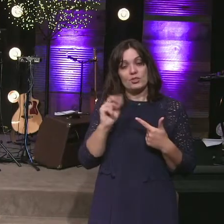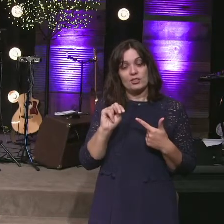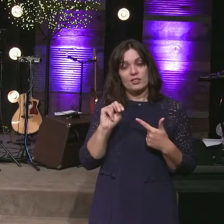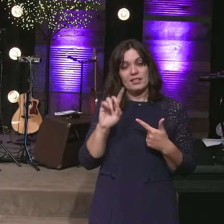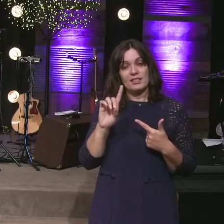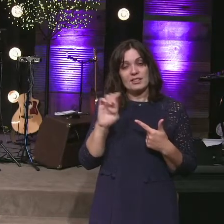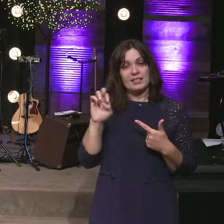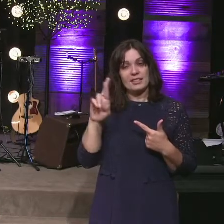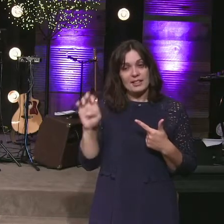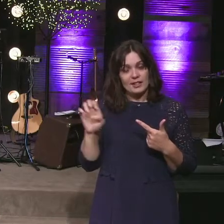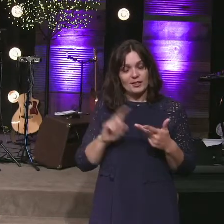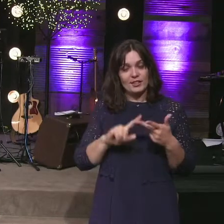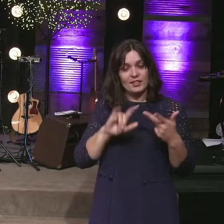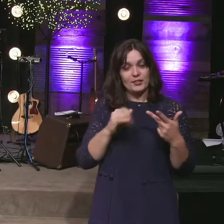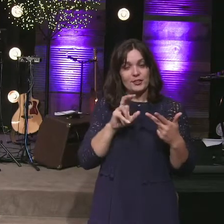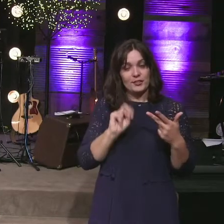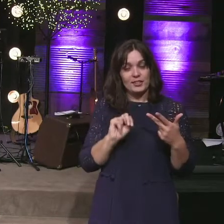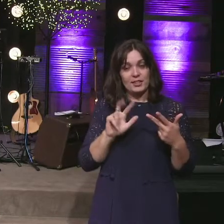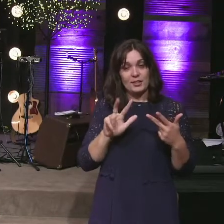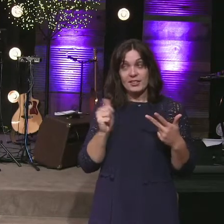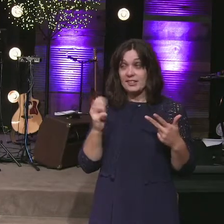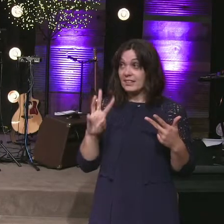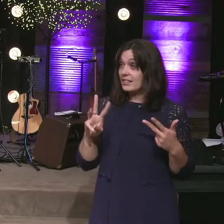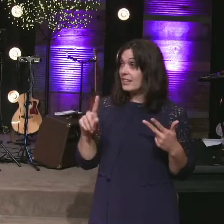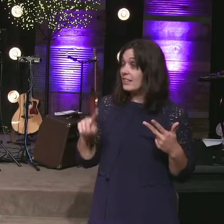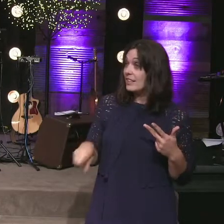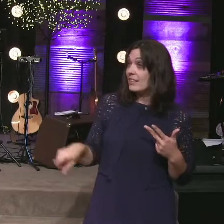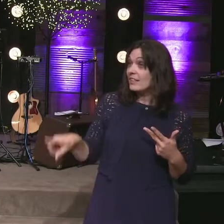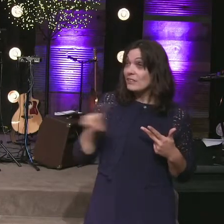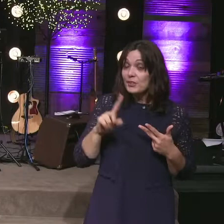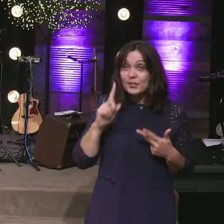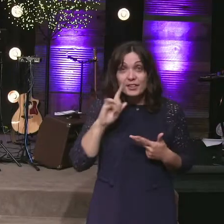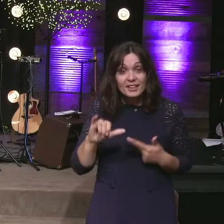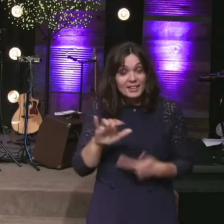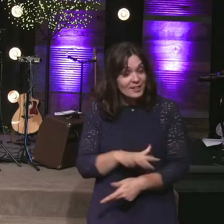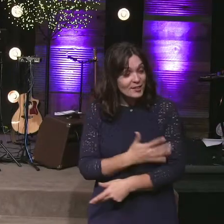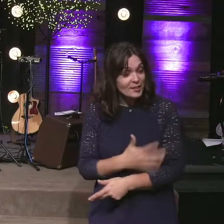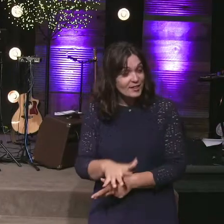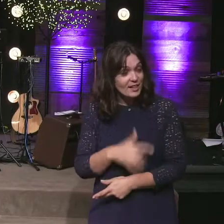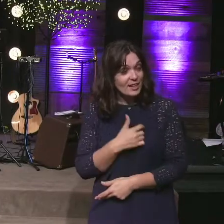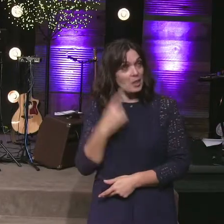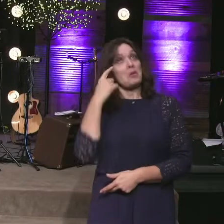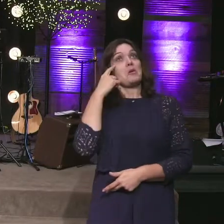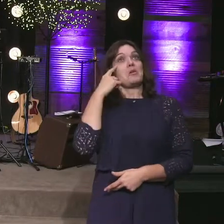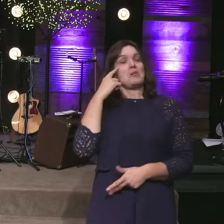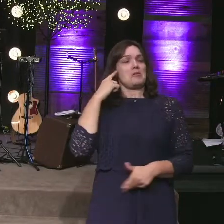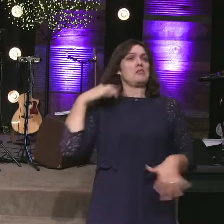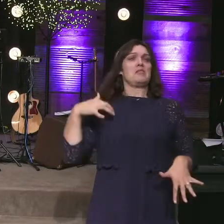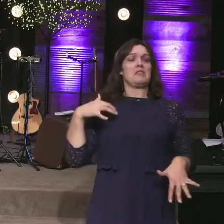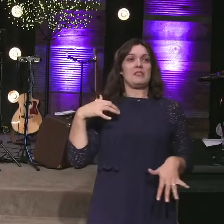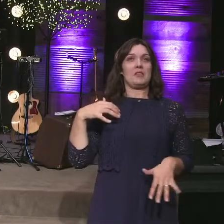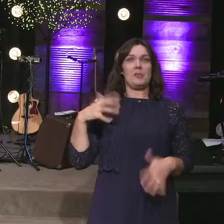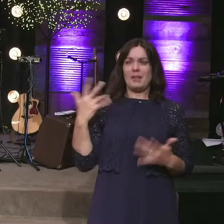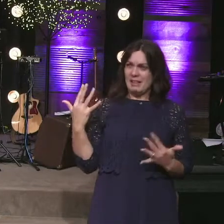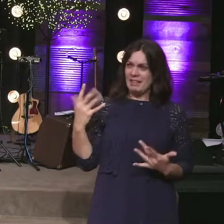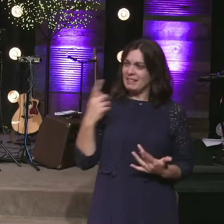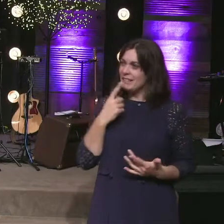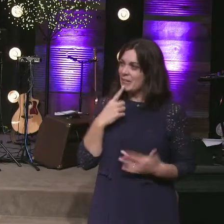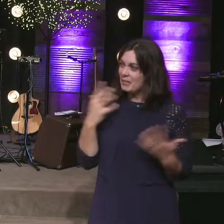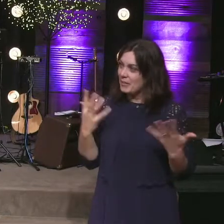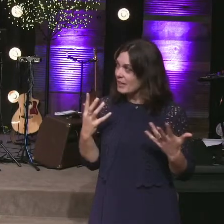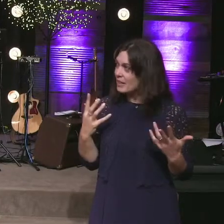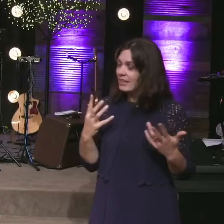3:16." Have you heard that song? I was just like, I can't believe my ears. Wait a minute.